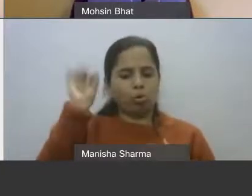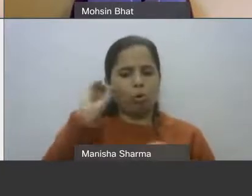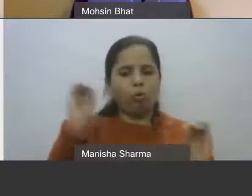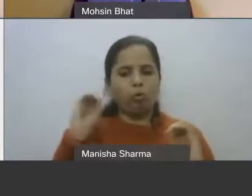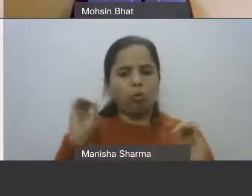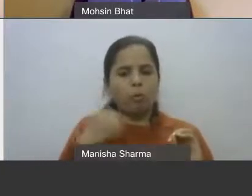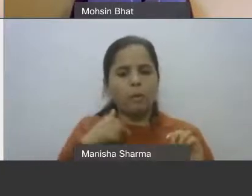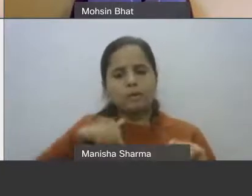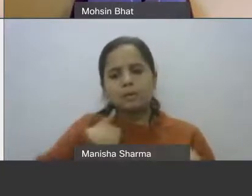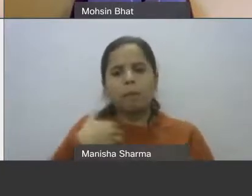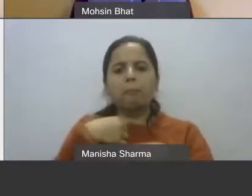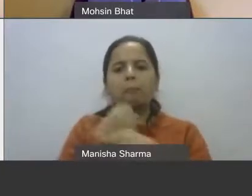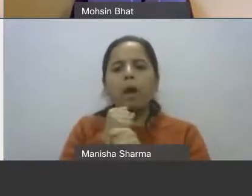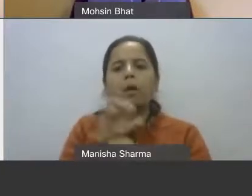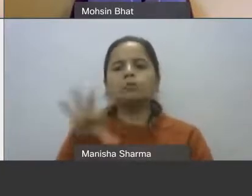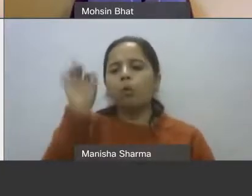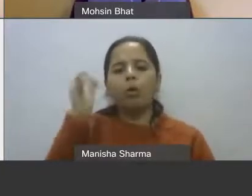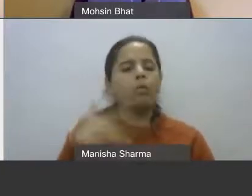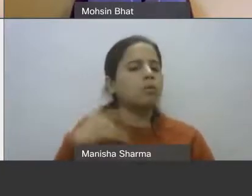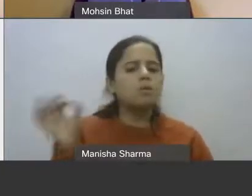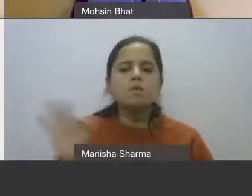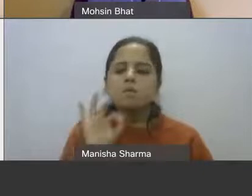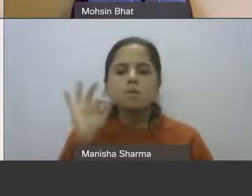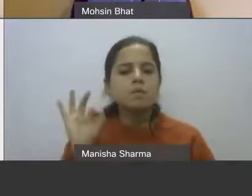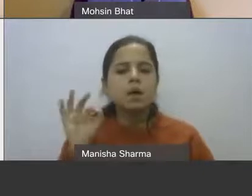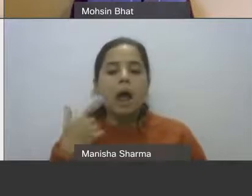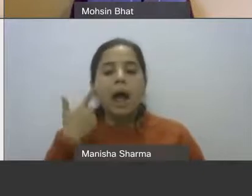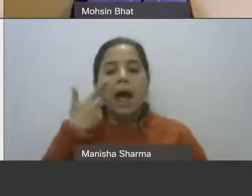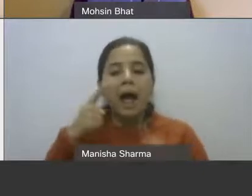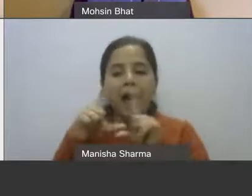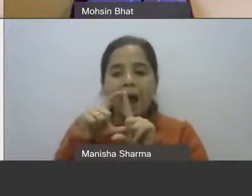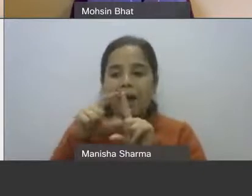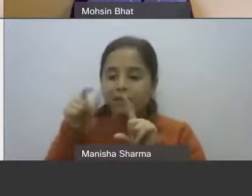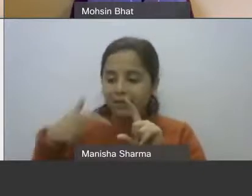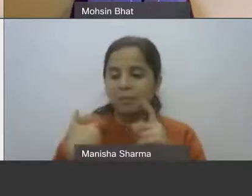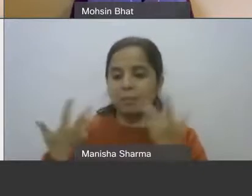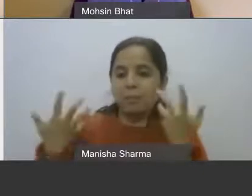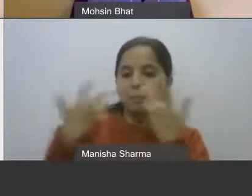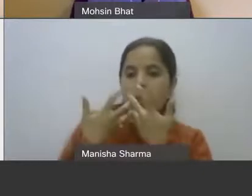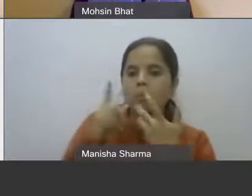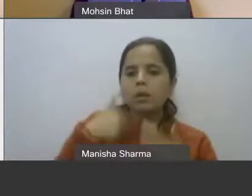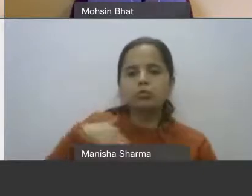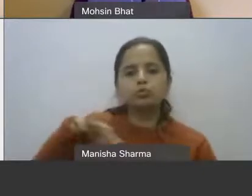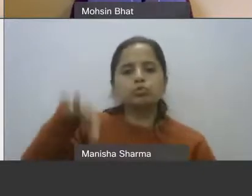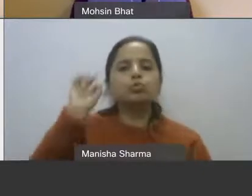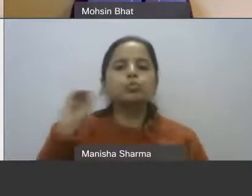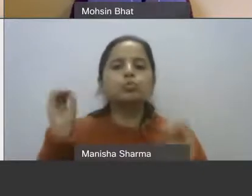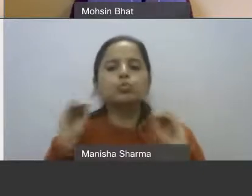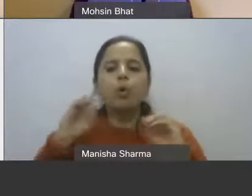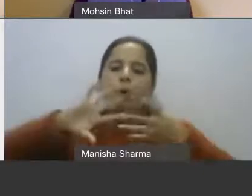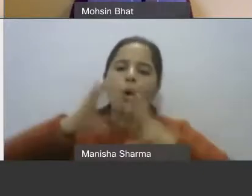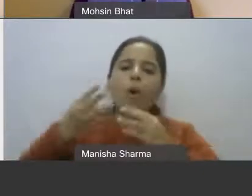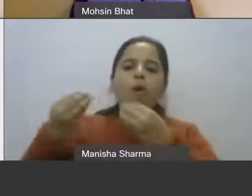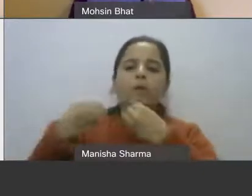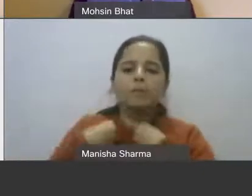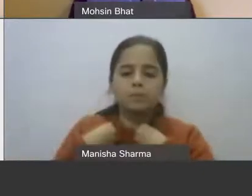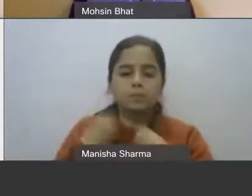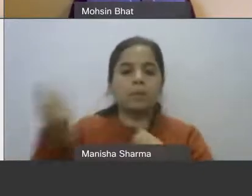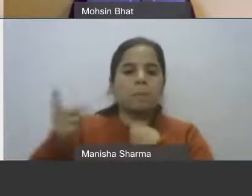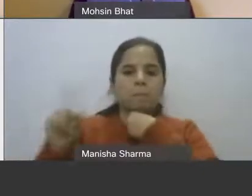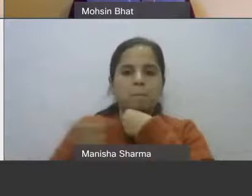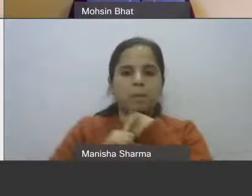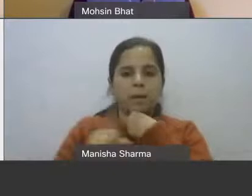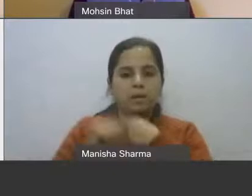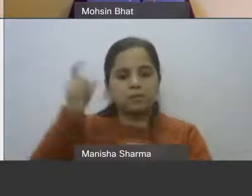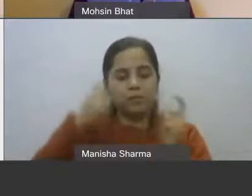making, or in, incorporating within your identity. You didn't really choose it, and therefore punishing you because you